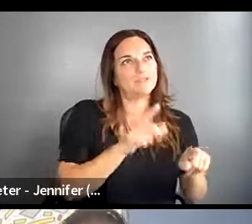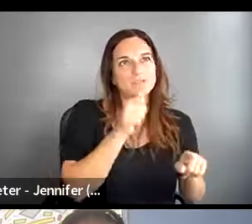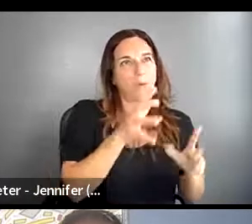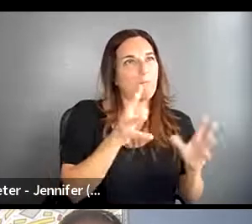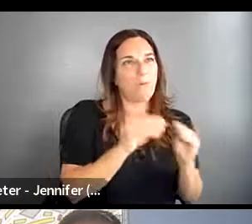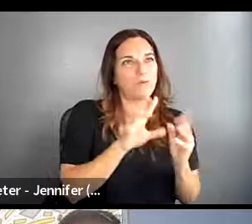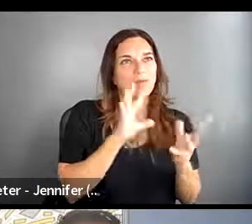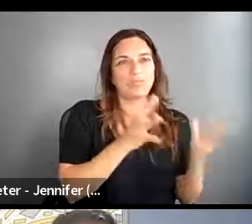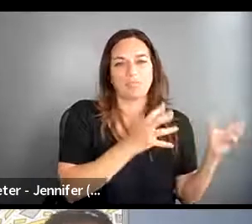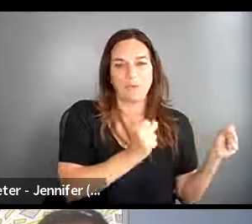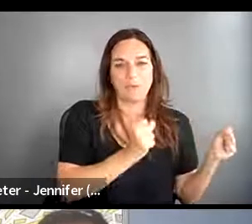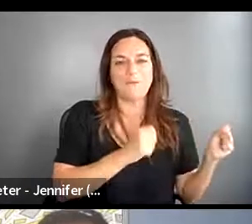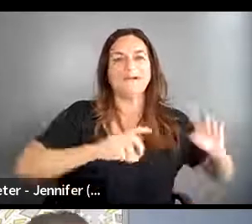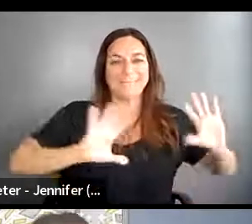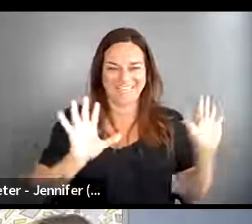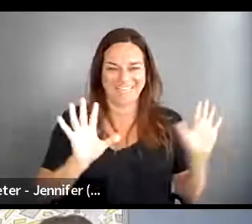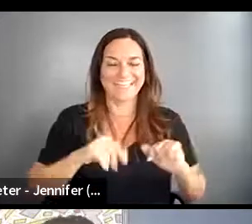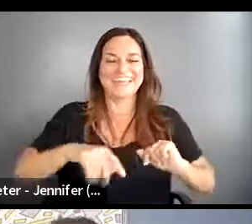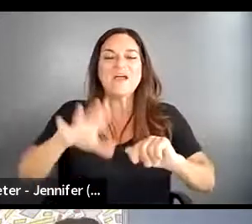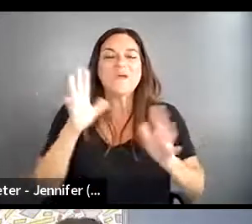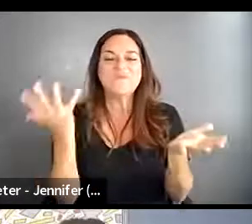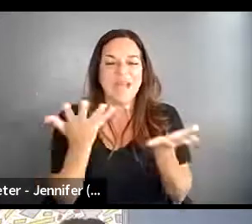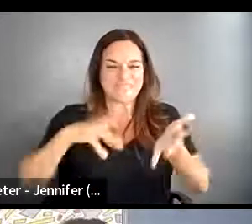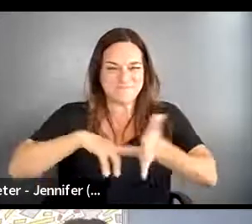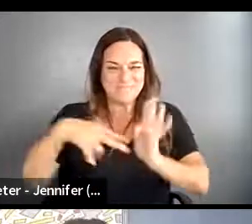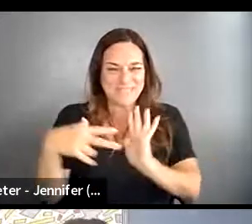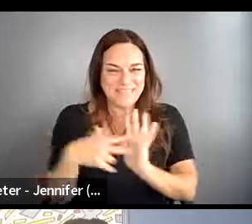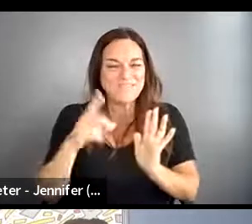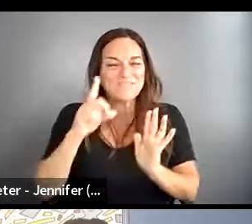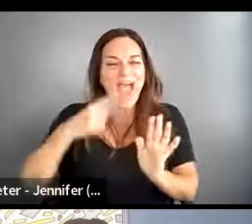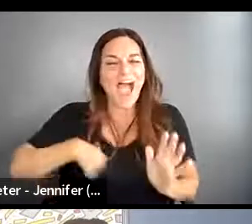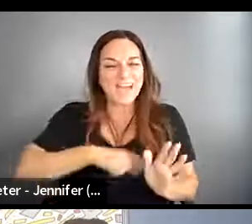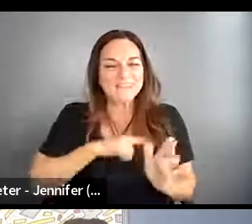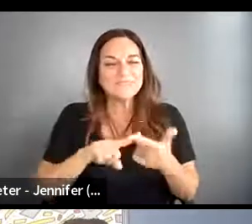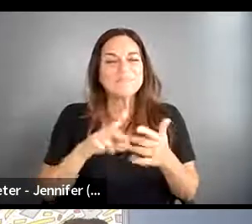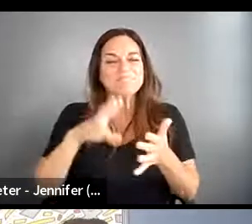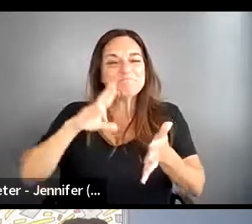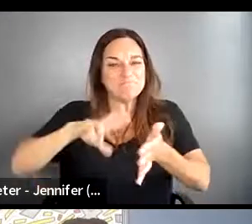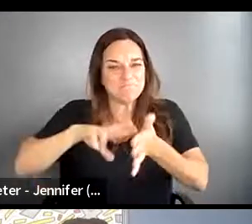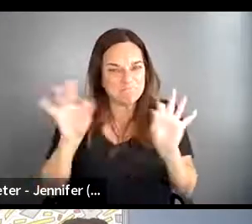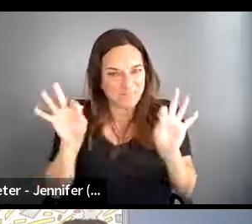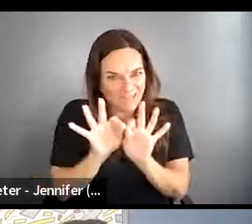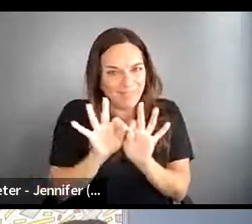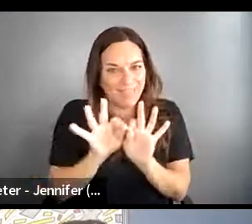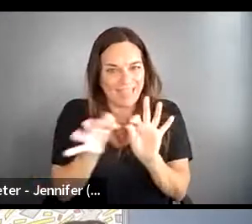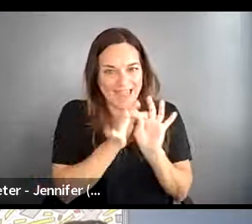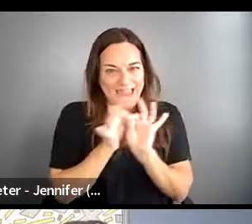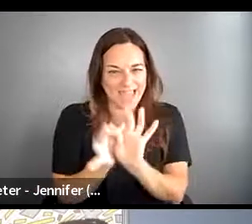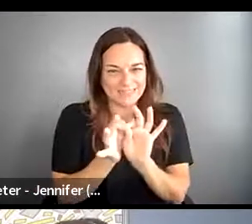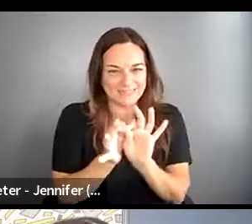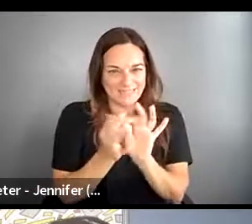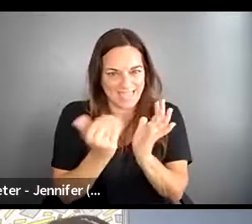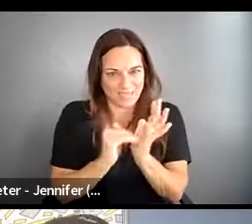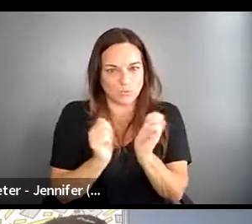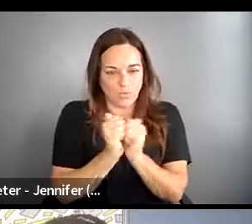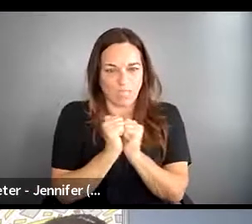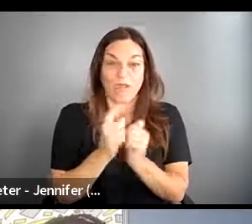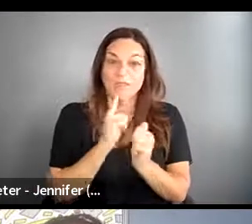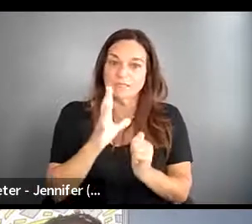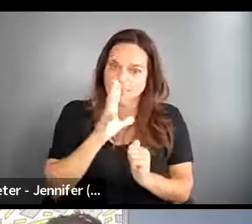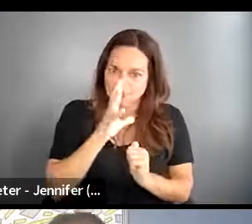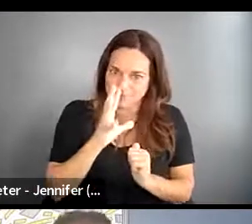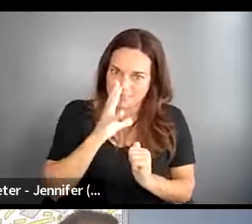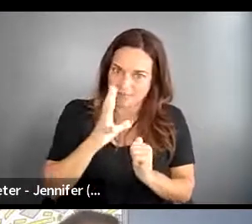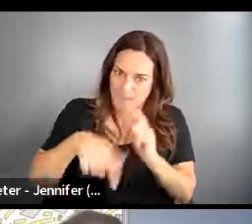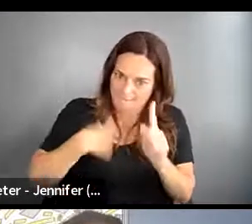it. But what does it mean for us to meaningfully connect together and start speaking the same language around